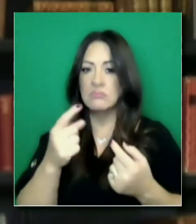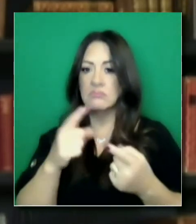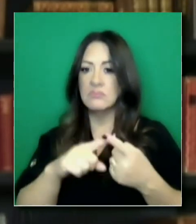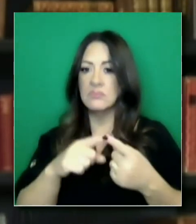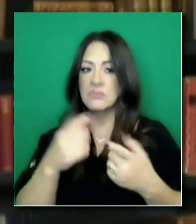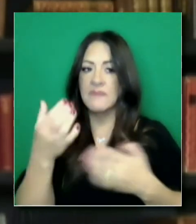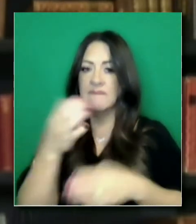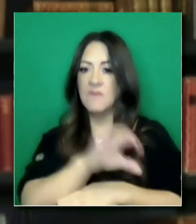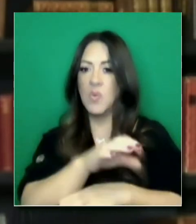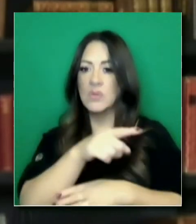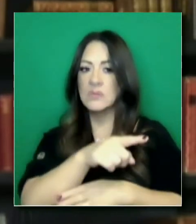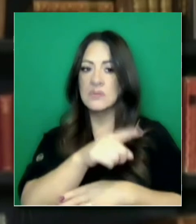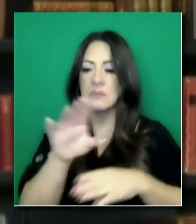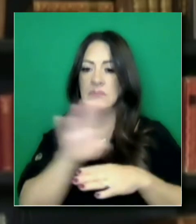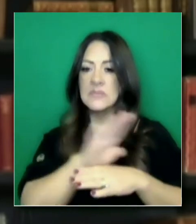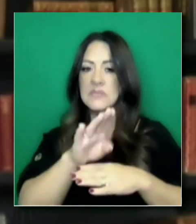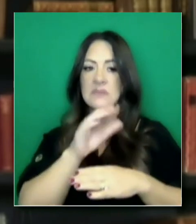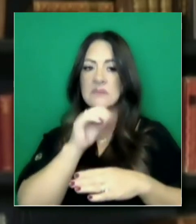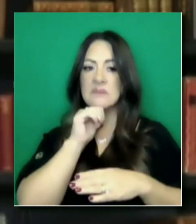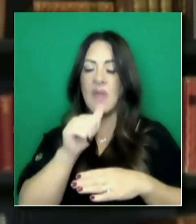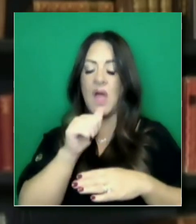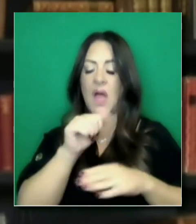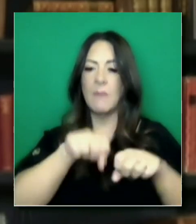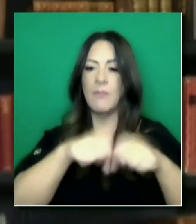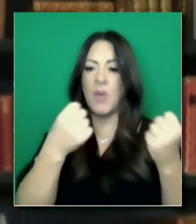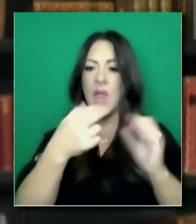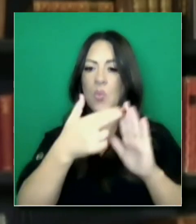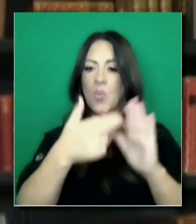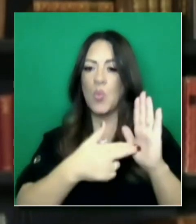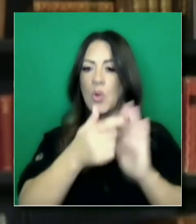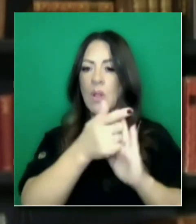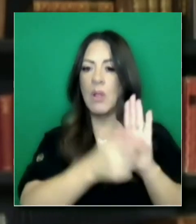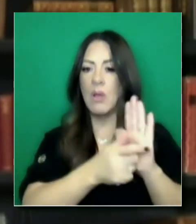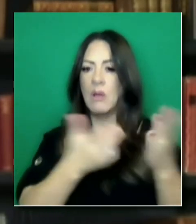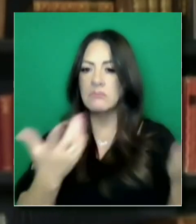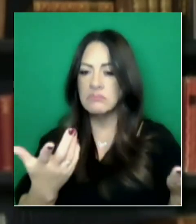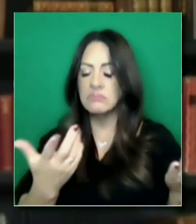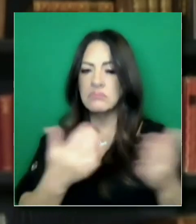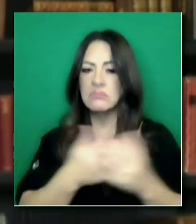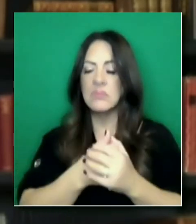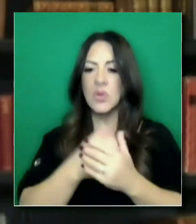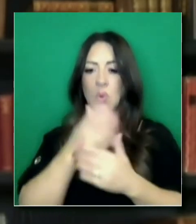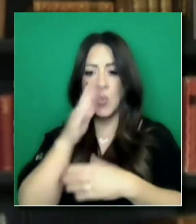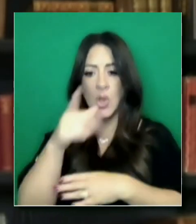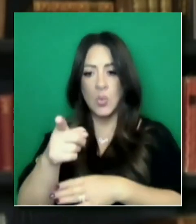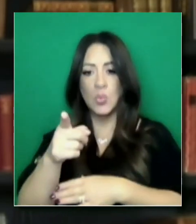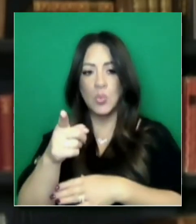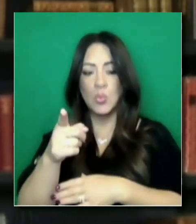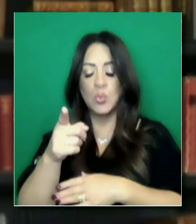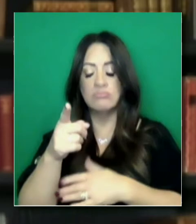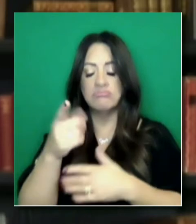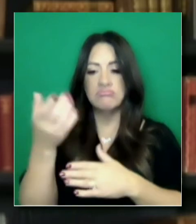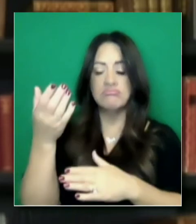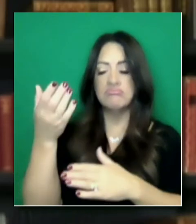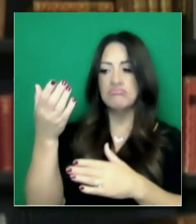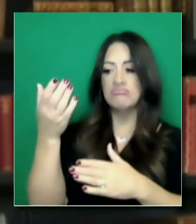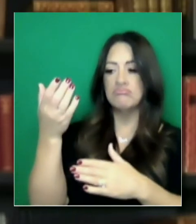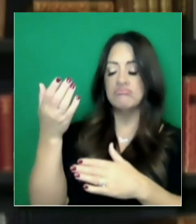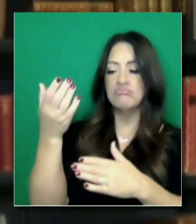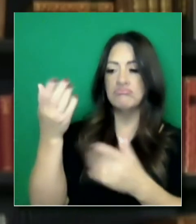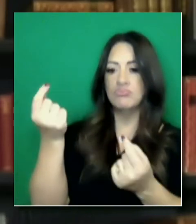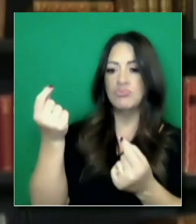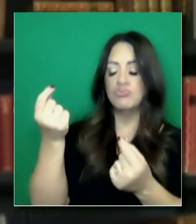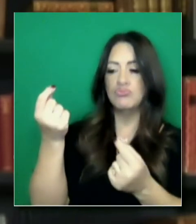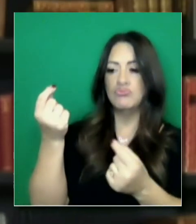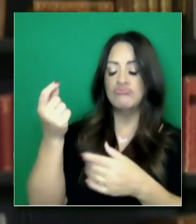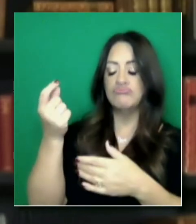of activity, and specifically if the state is planning to take any action against Orange County and Riverside counties,